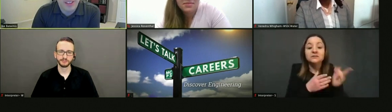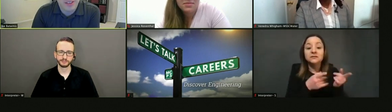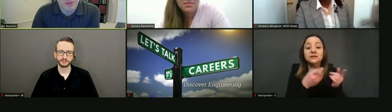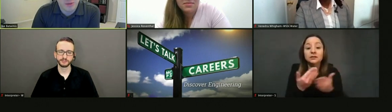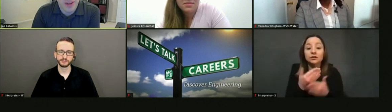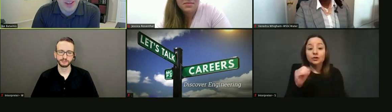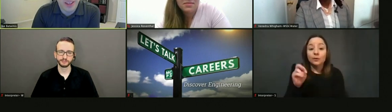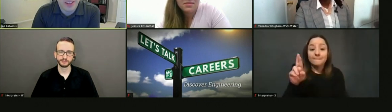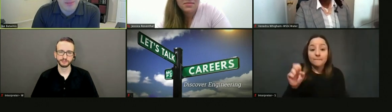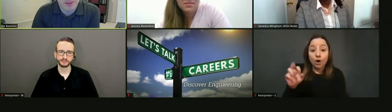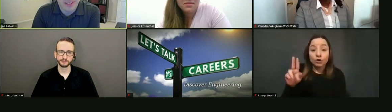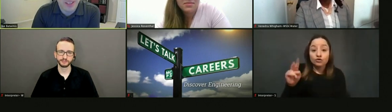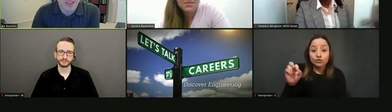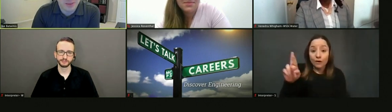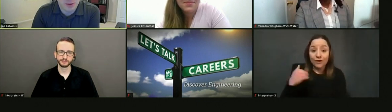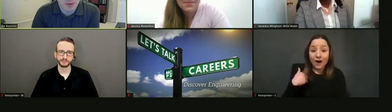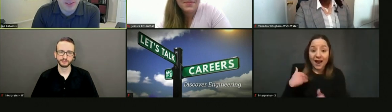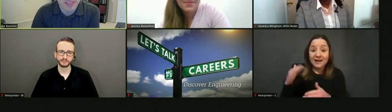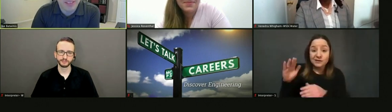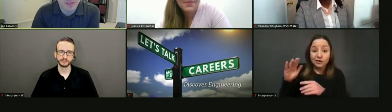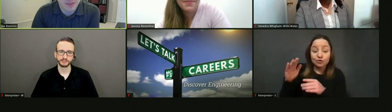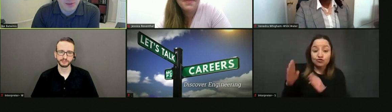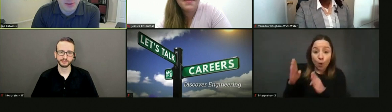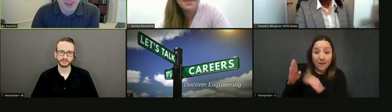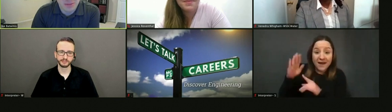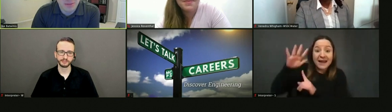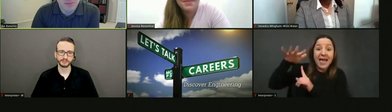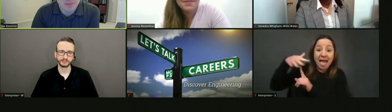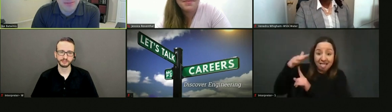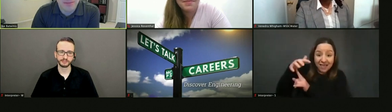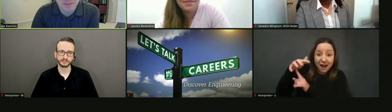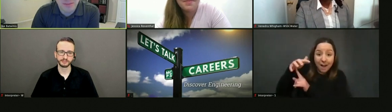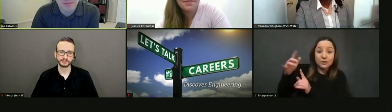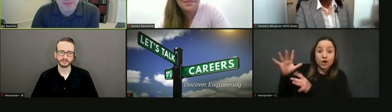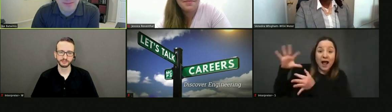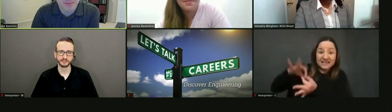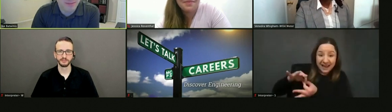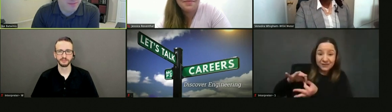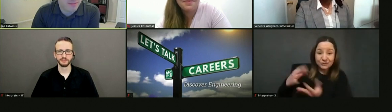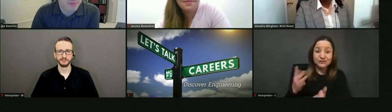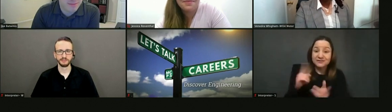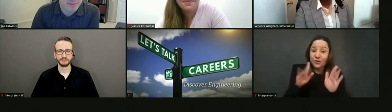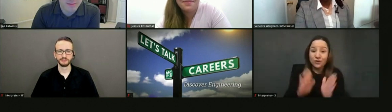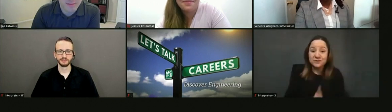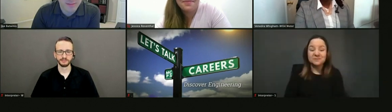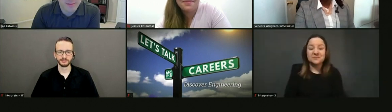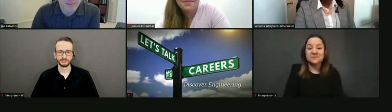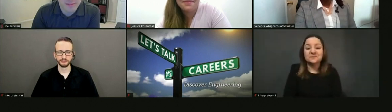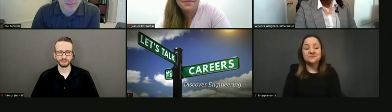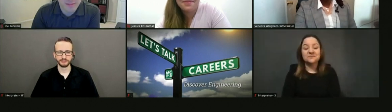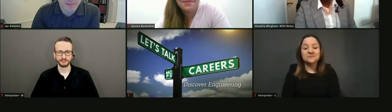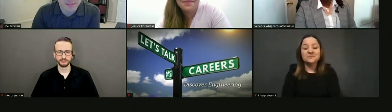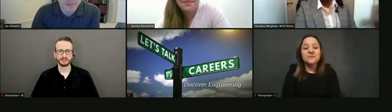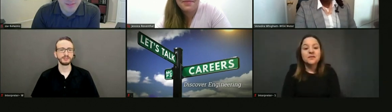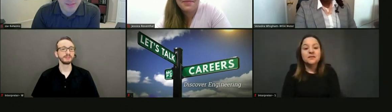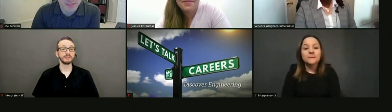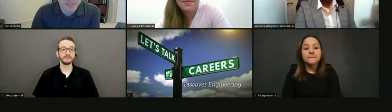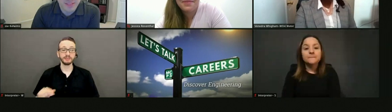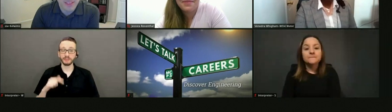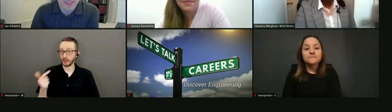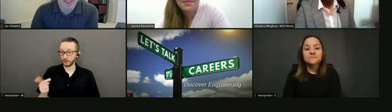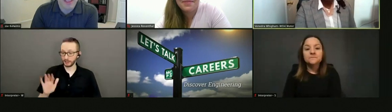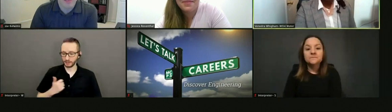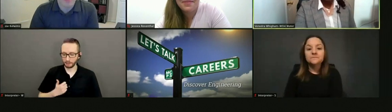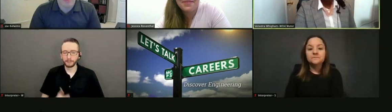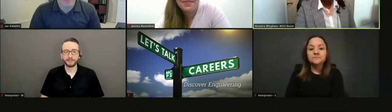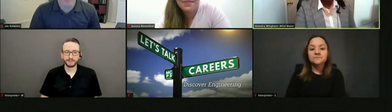even has a robotic helicopter attached to the rover, mm-hmm. which is pretty awesome. Don't say anyone, I think. Go ahead, Venedra. Yeah,